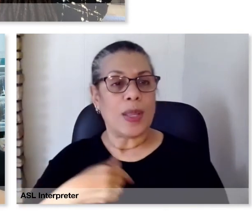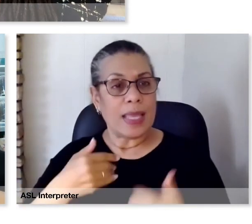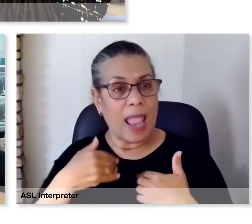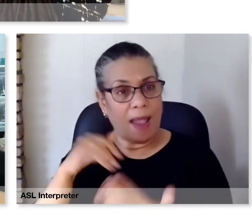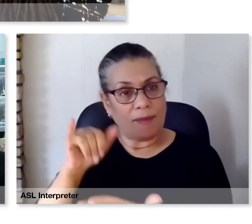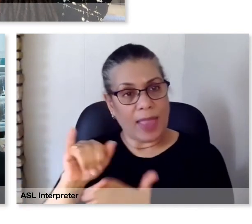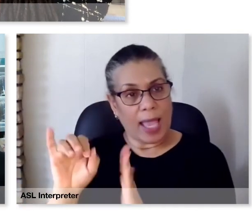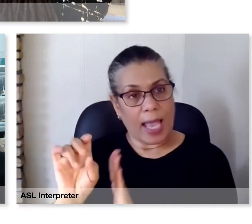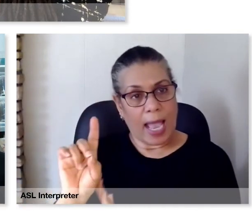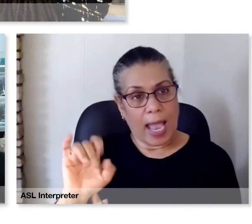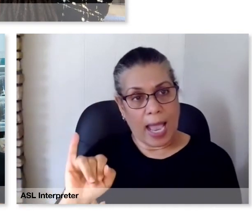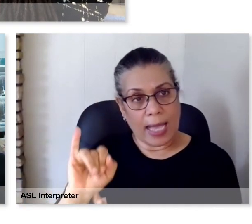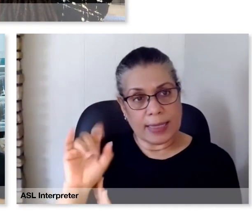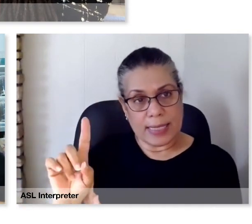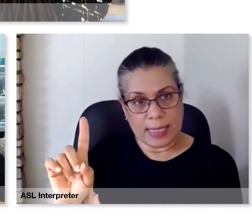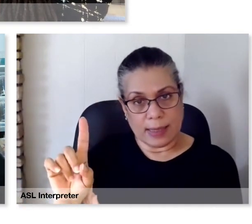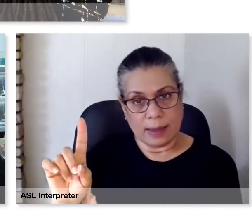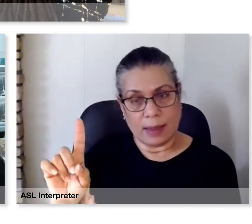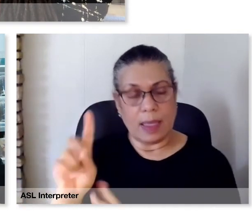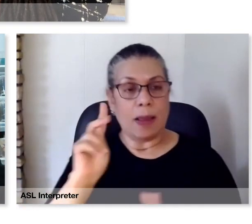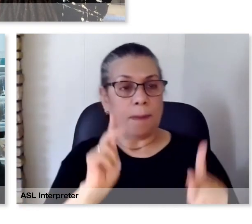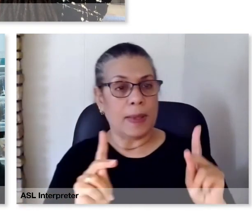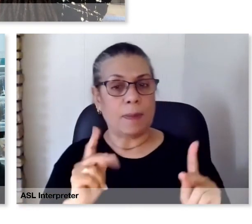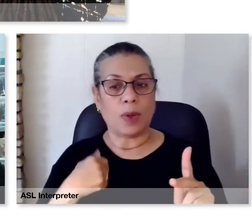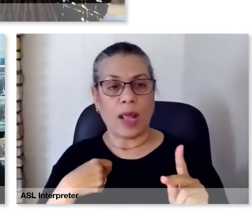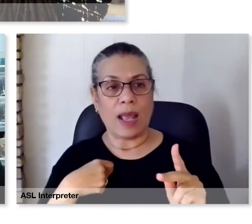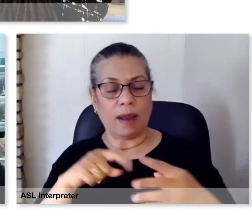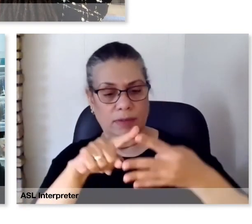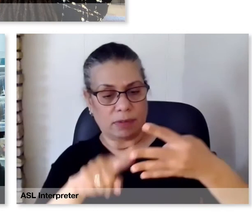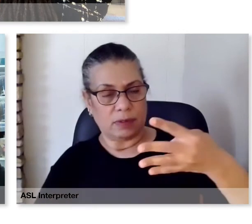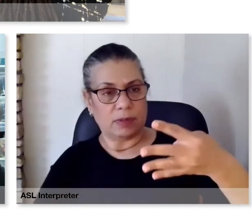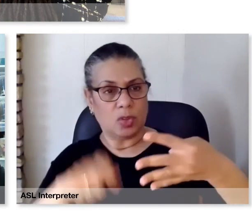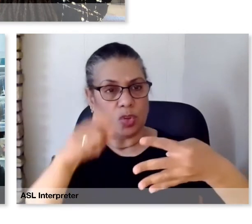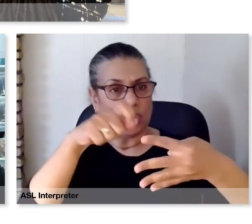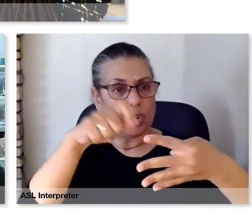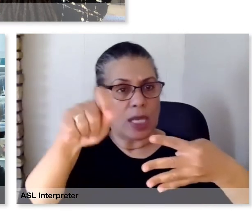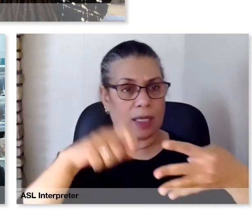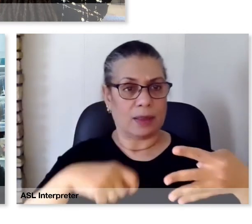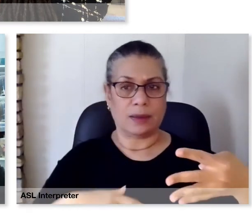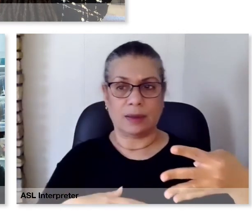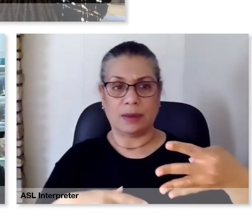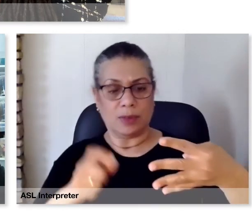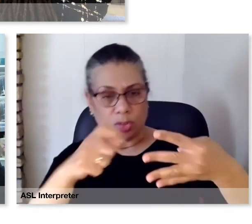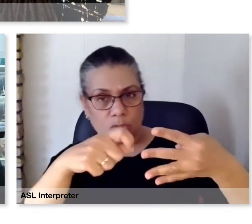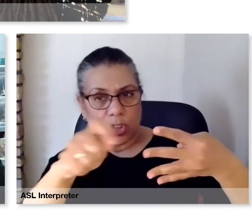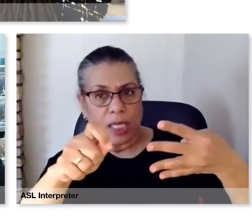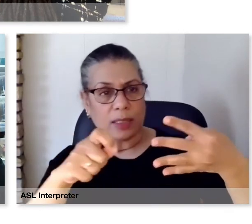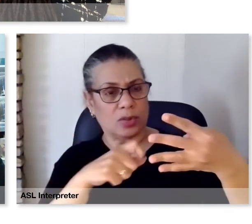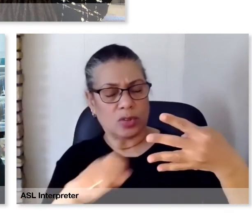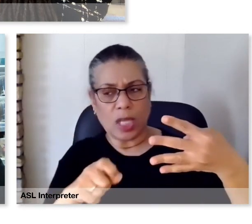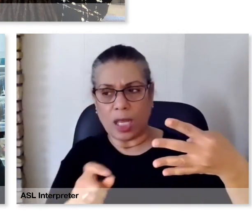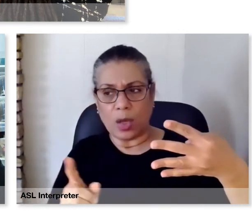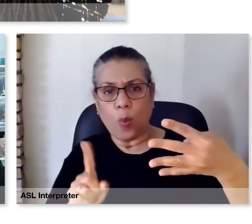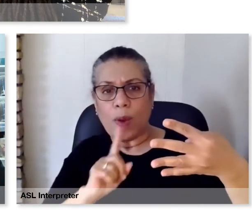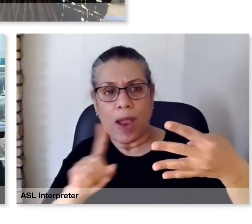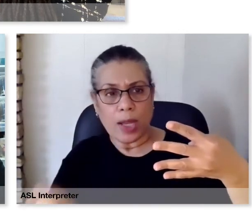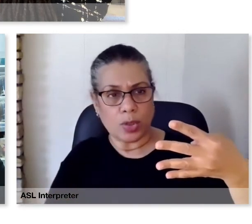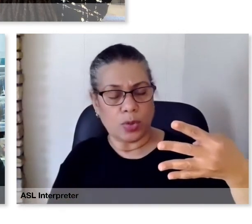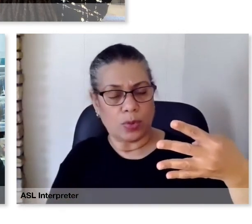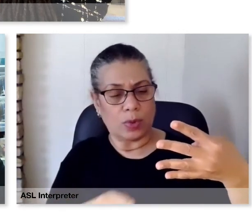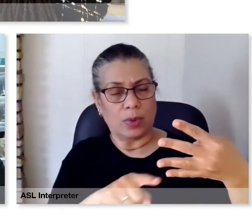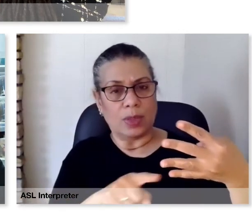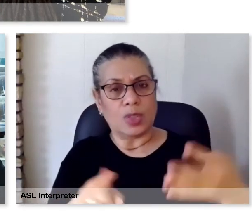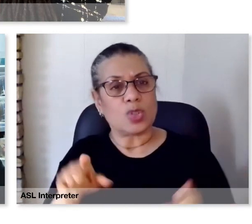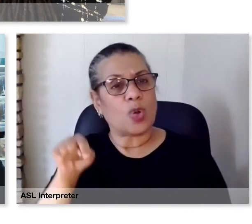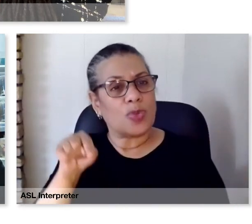that at the end, people have to put themselves in the boxes to identify as one of those categories. This would sort of originates